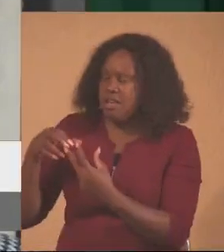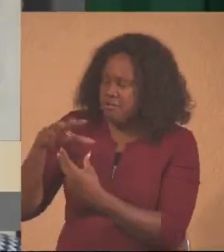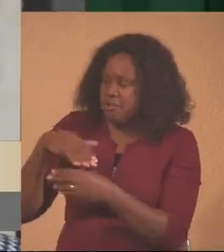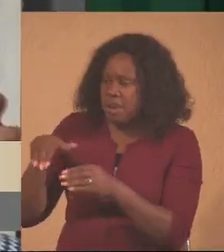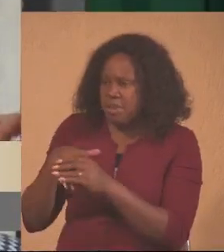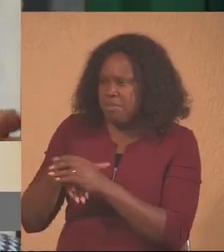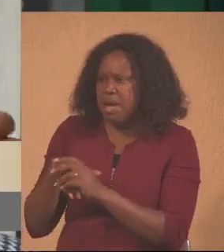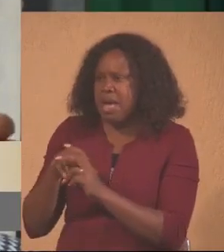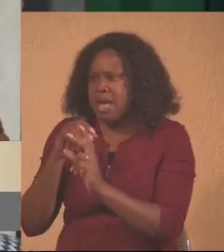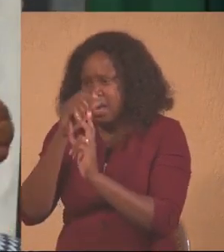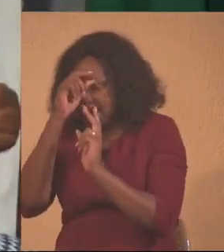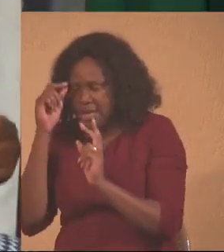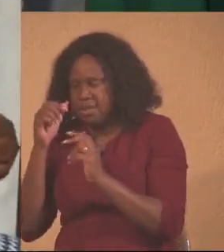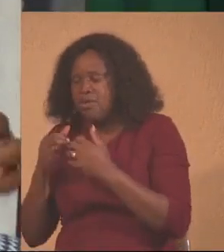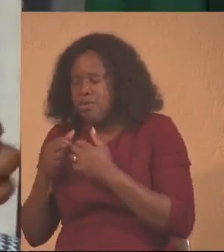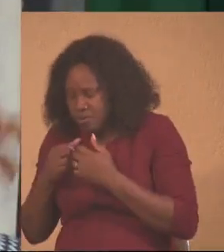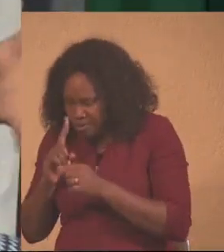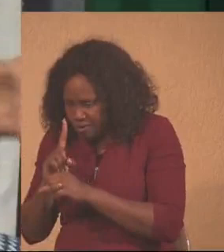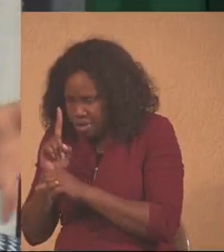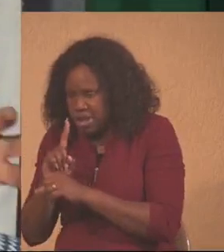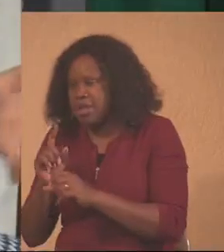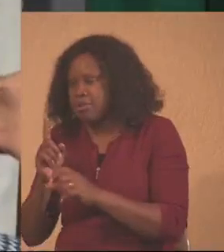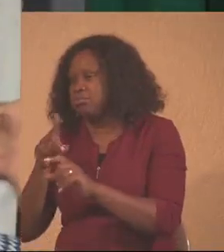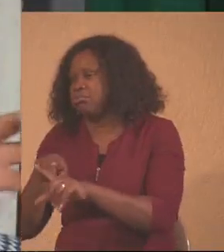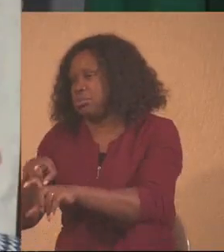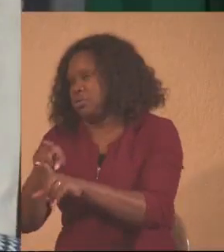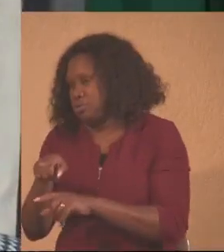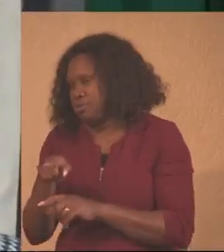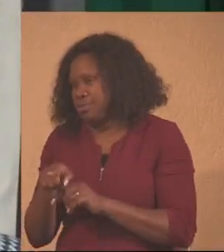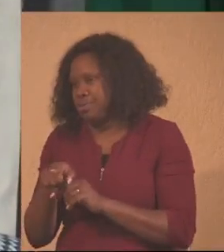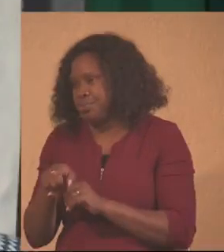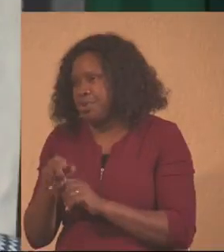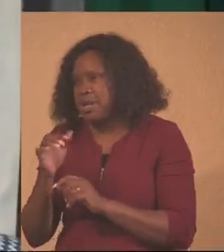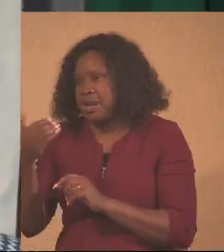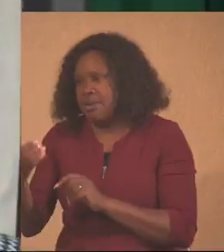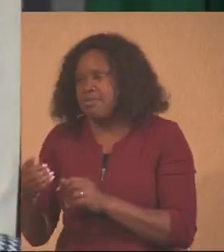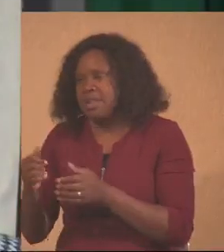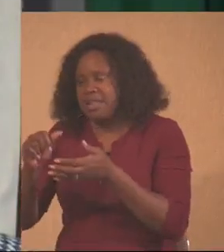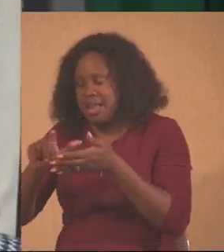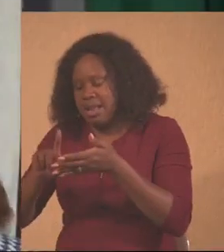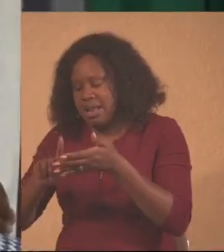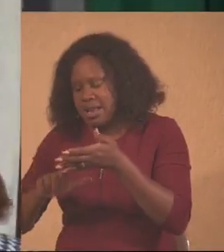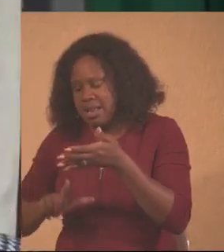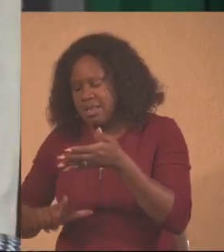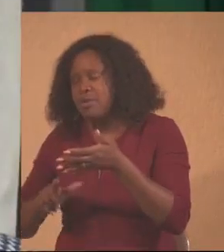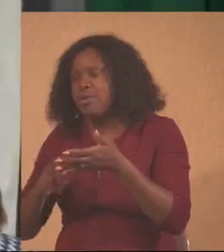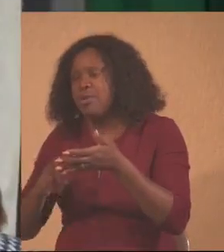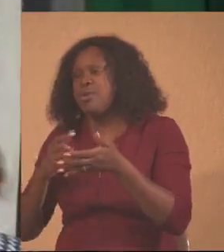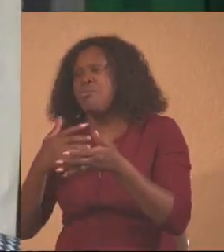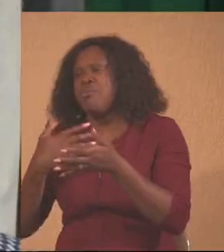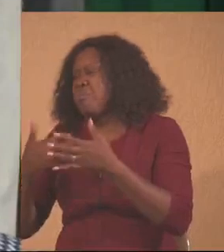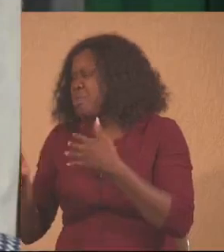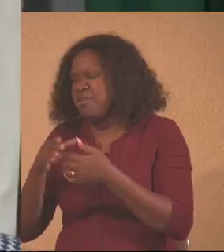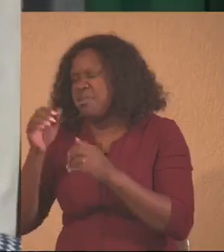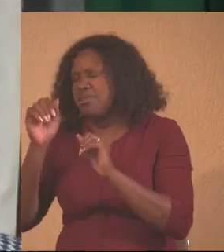starts like the core, and then you have to get the list of whoever you remember was